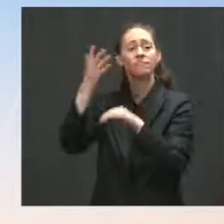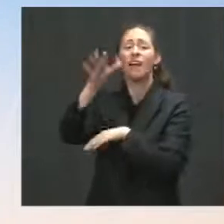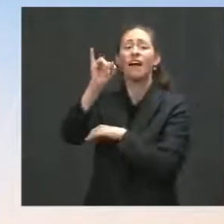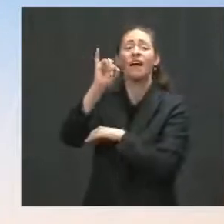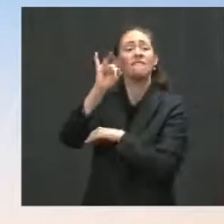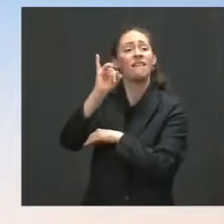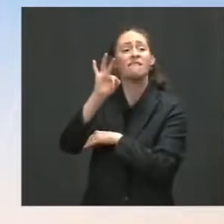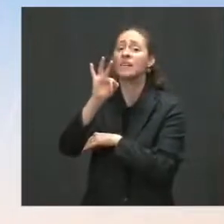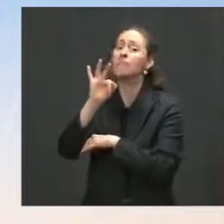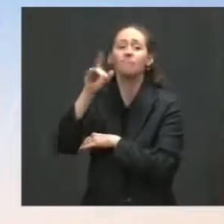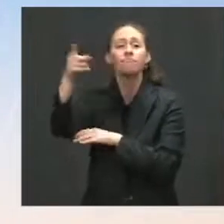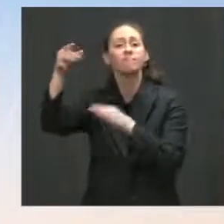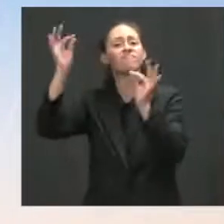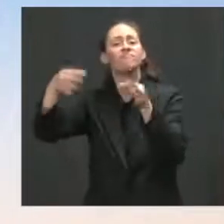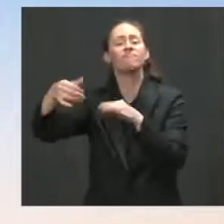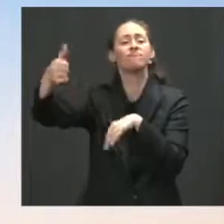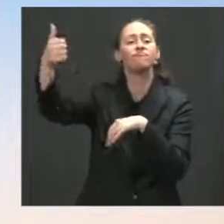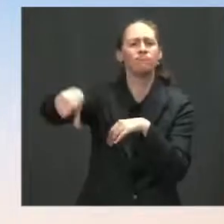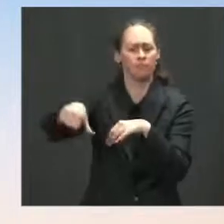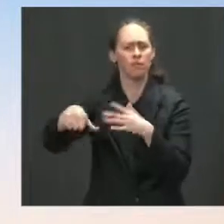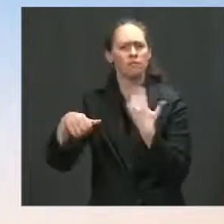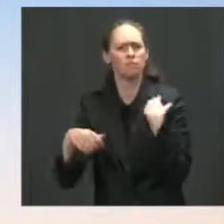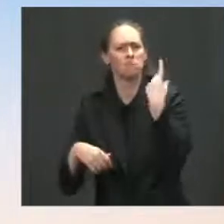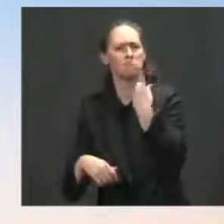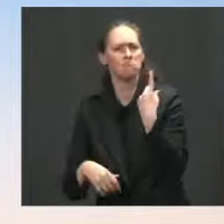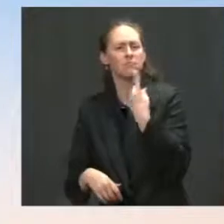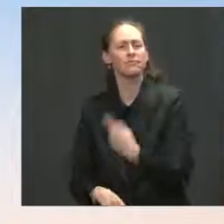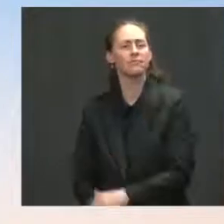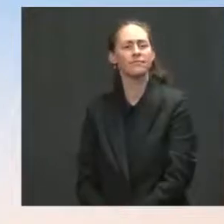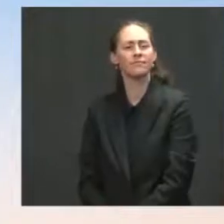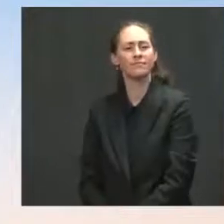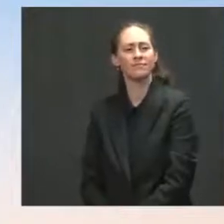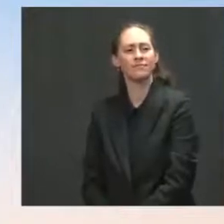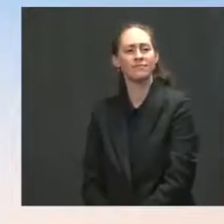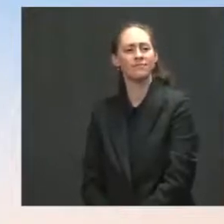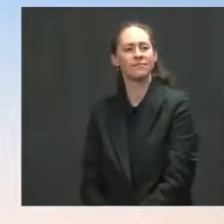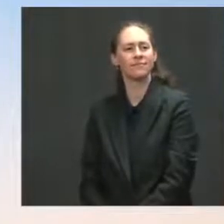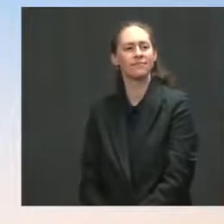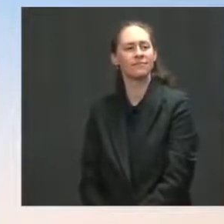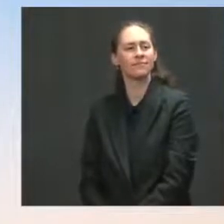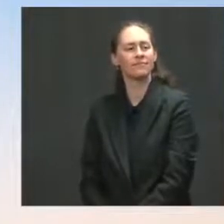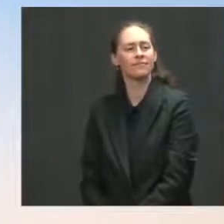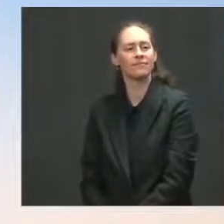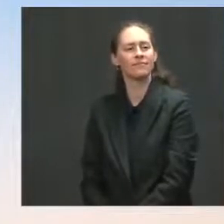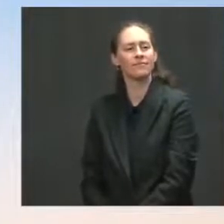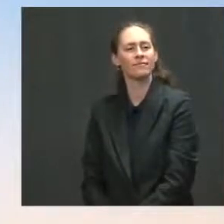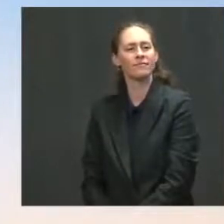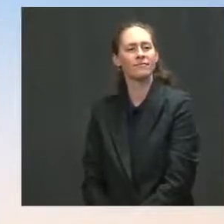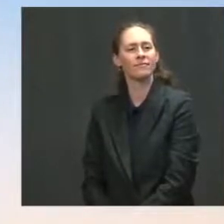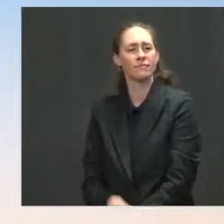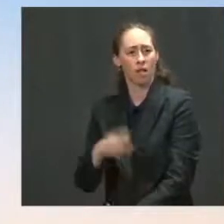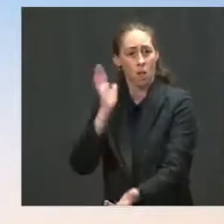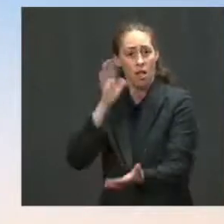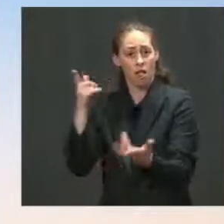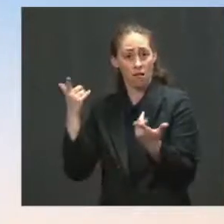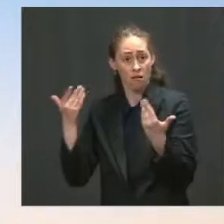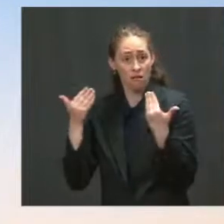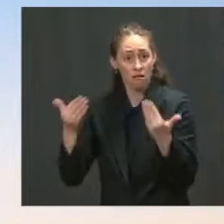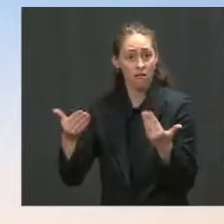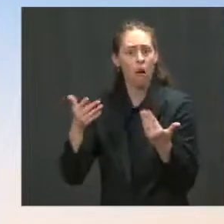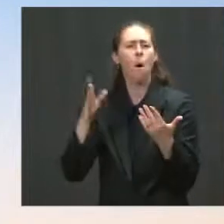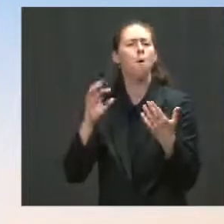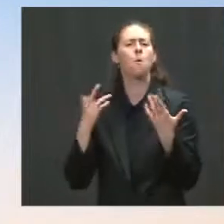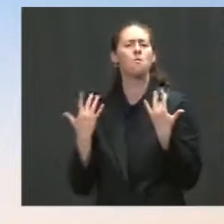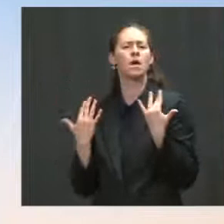kicked out and dispersed. How much of that was a driving force behind the decision to move forward with this? That, look, we need to figure out some way to buy time as